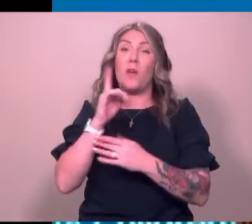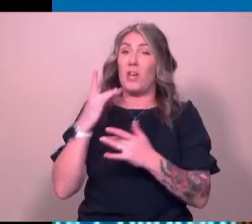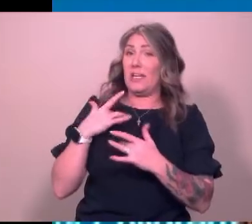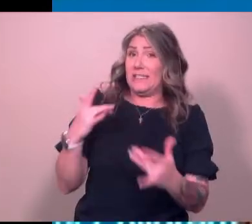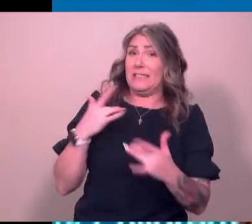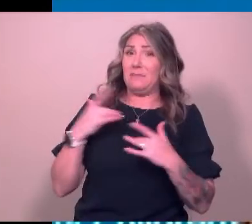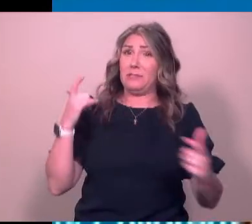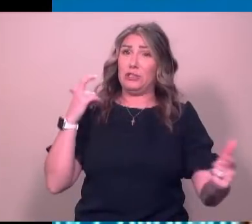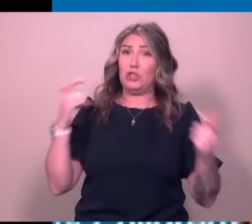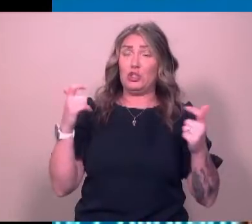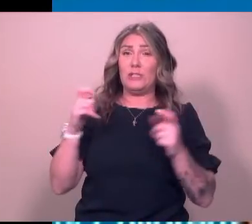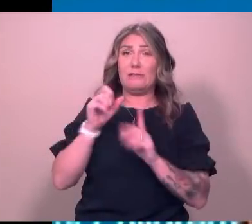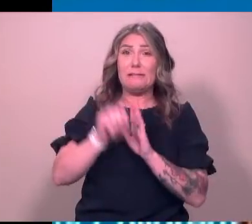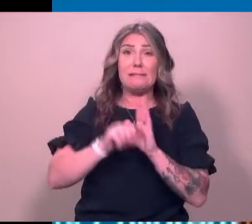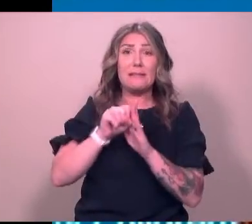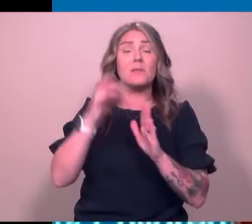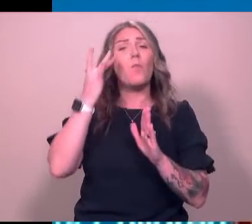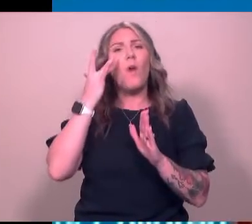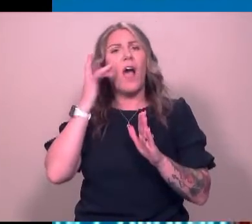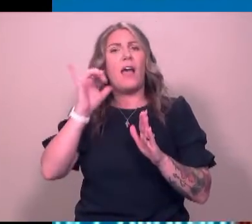seasons because that's respiratory viral